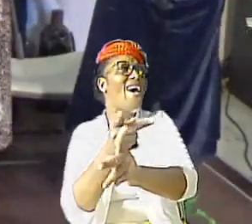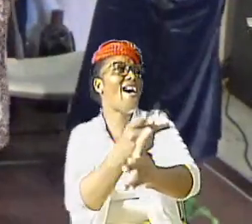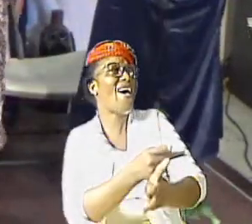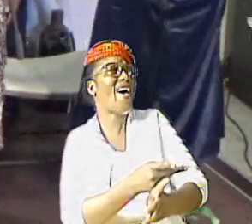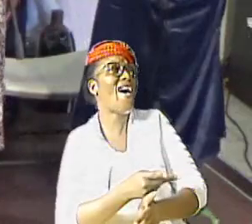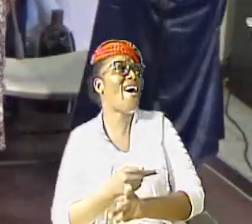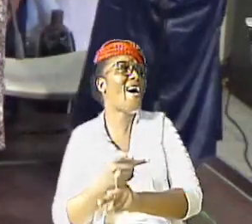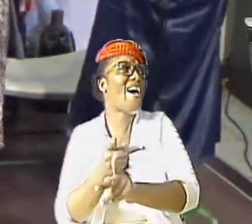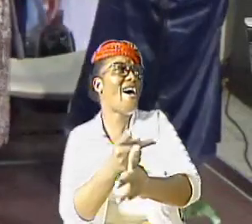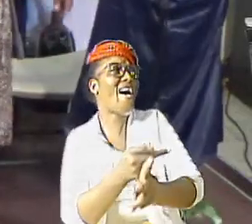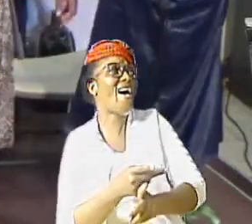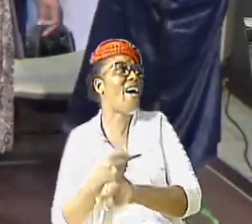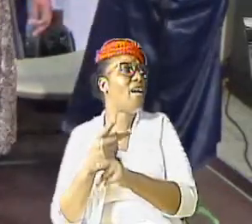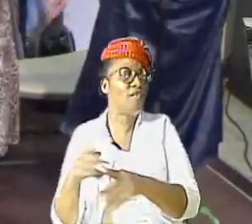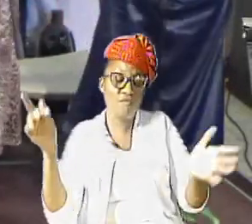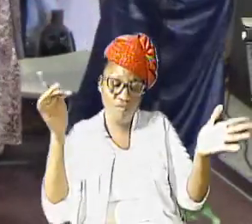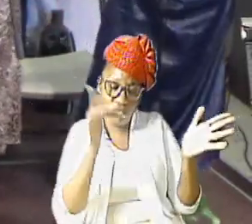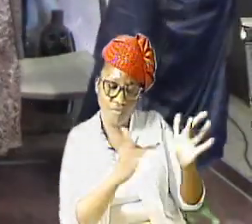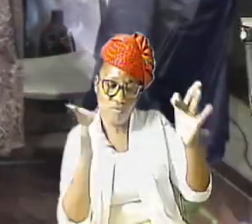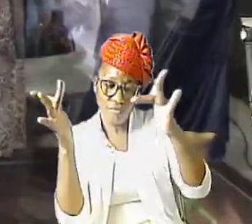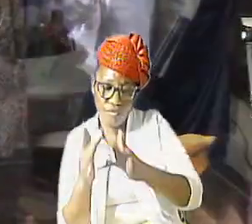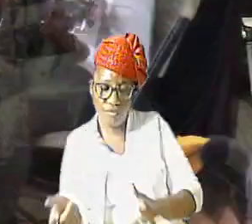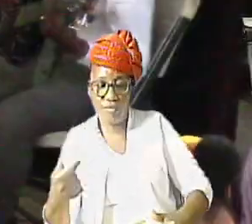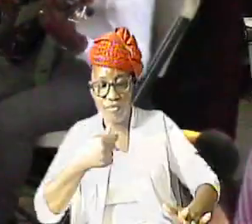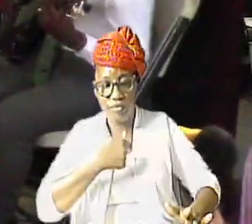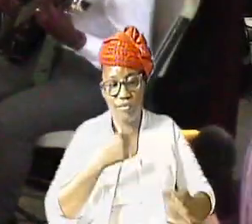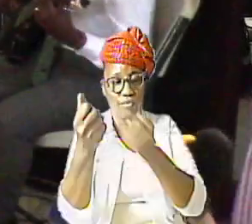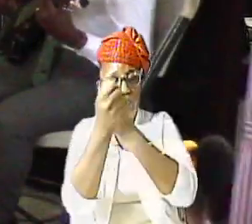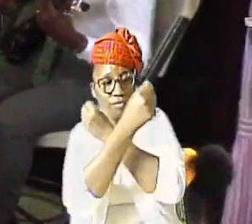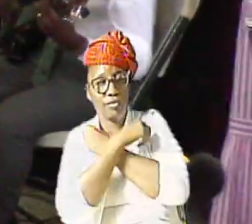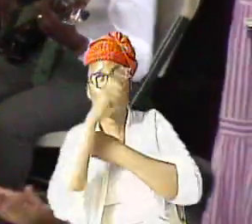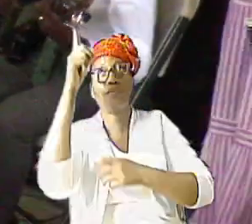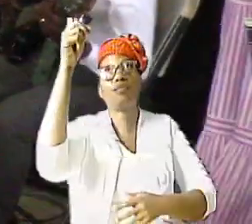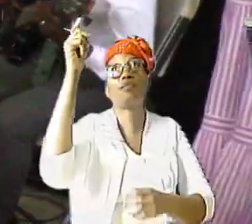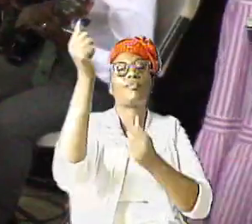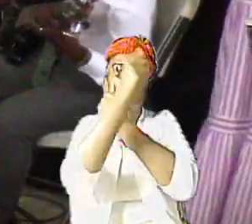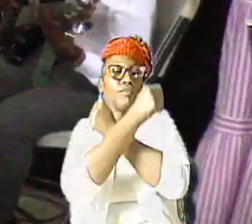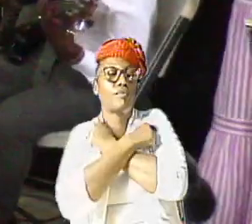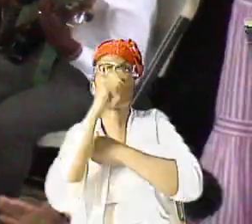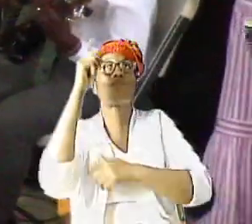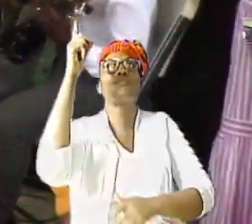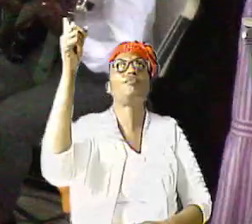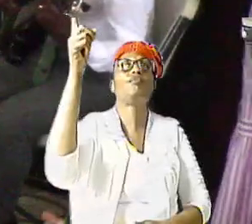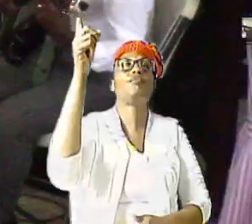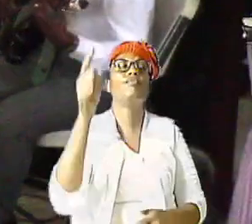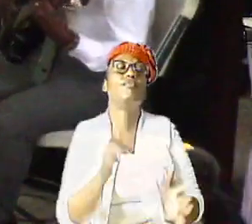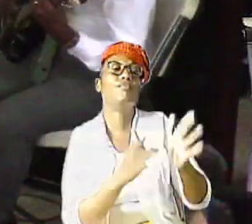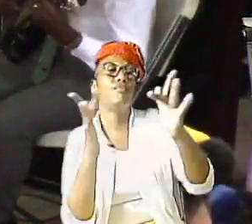I love you, I love you.